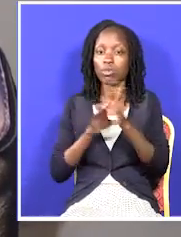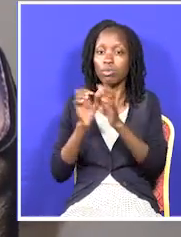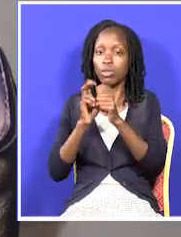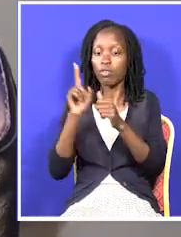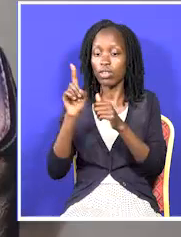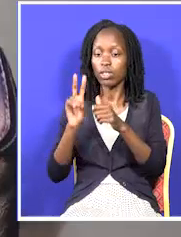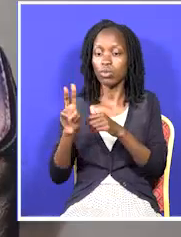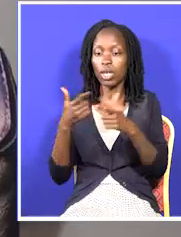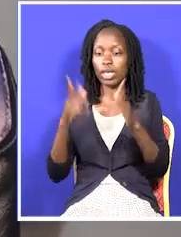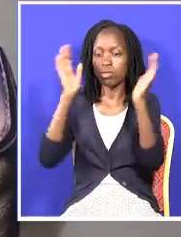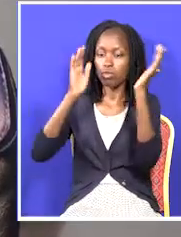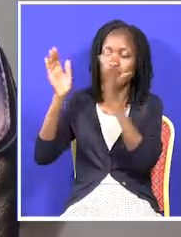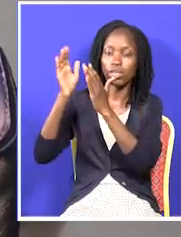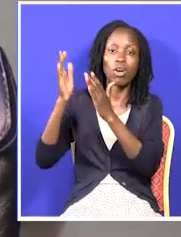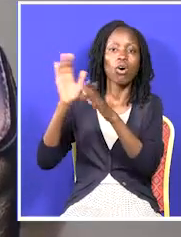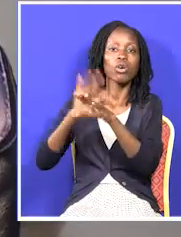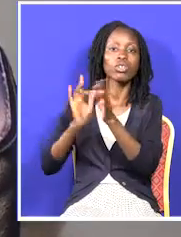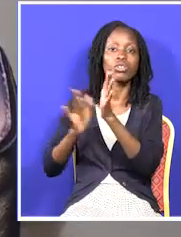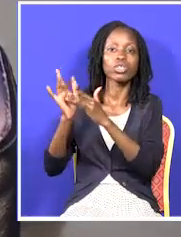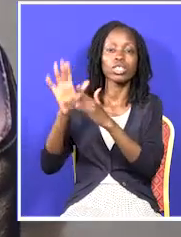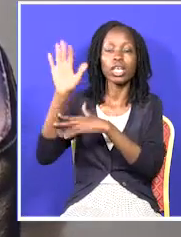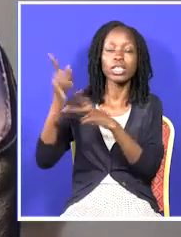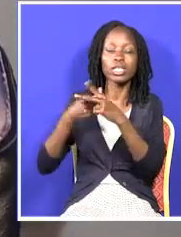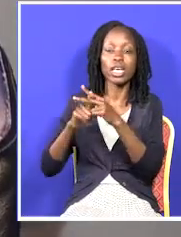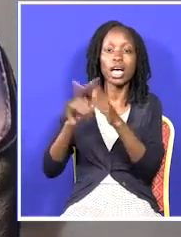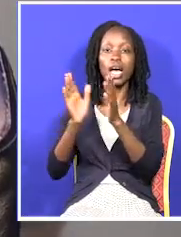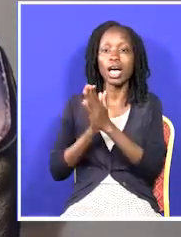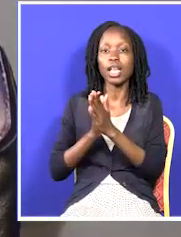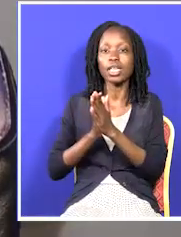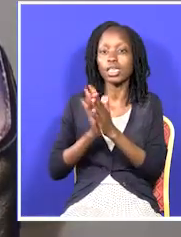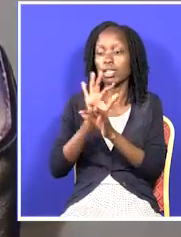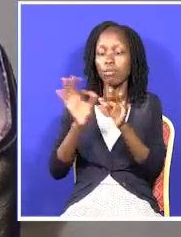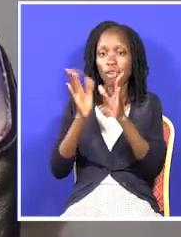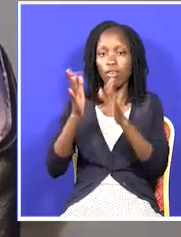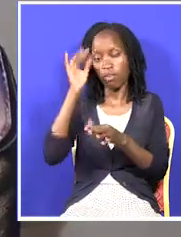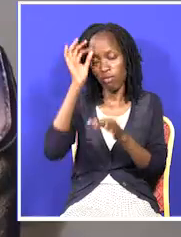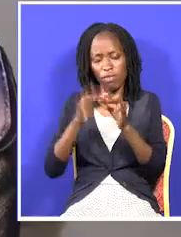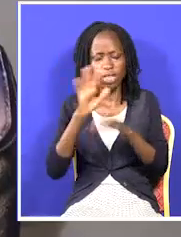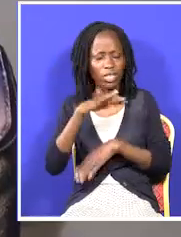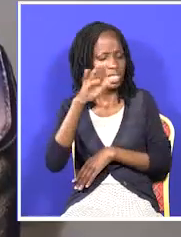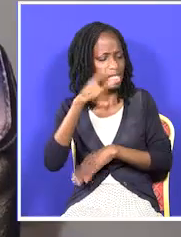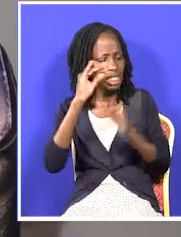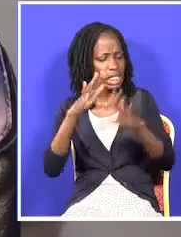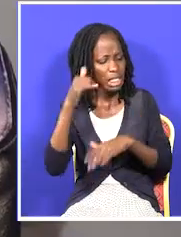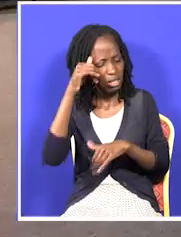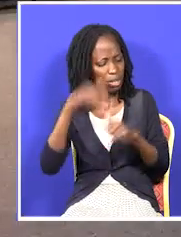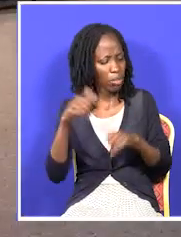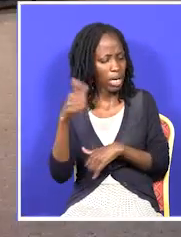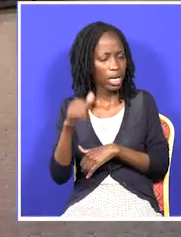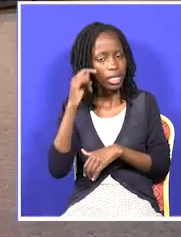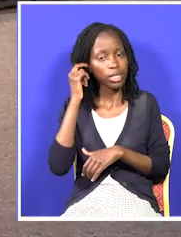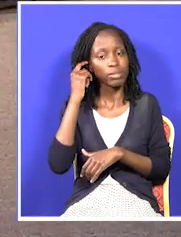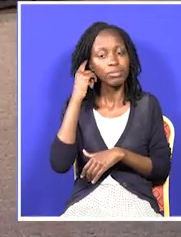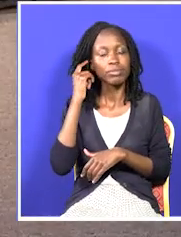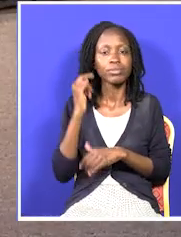2. Let us fix our eyes on Jesus, the author and perfecter of our faith. Teacher Rodrigues, yes. Any memory verse that you have